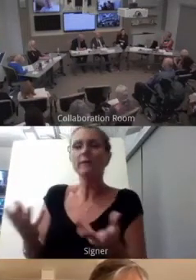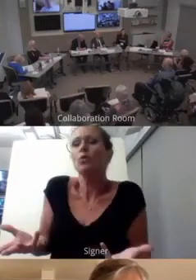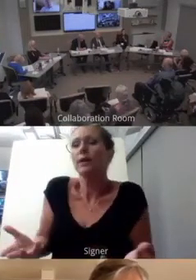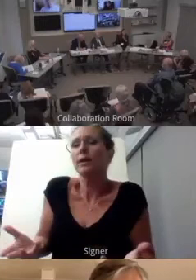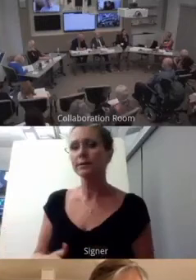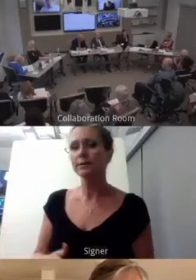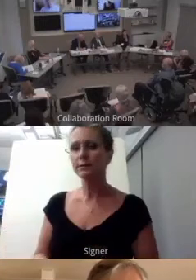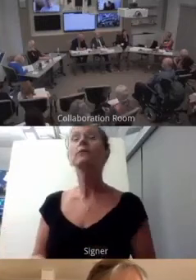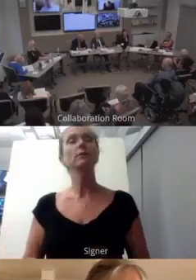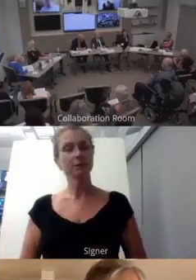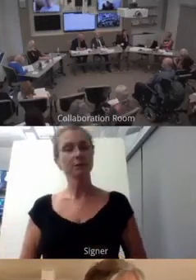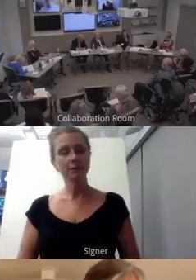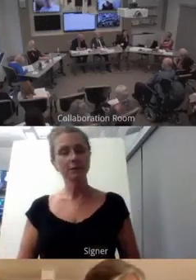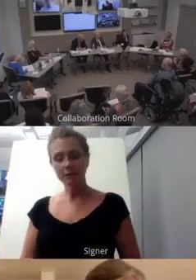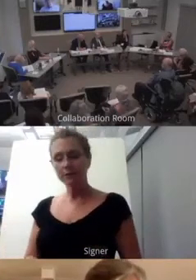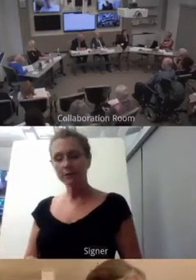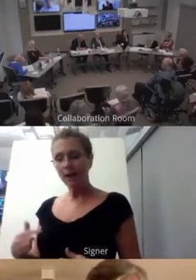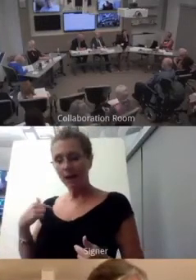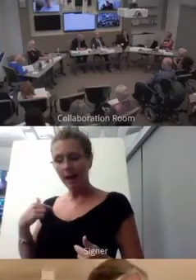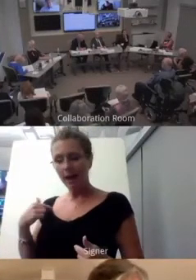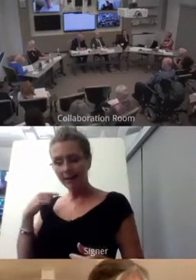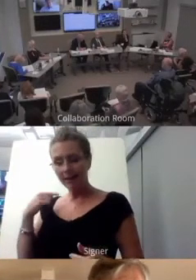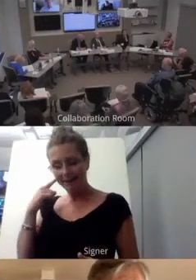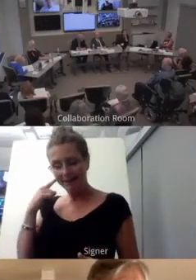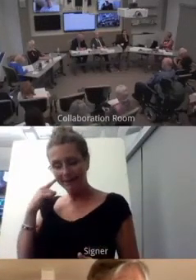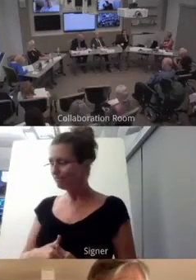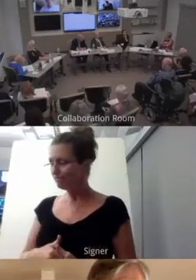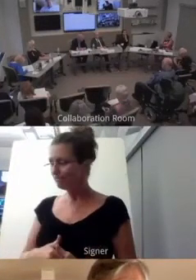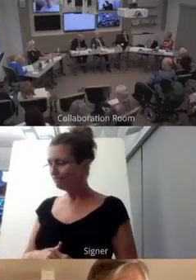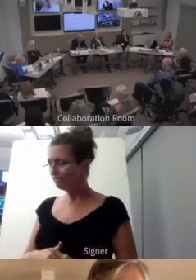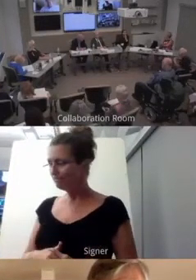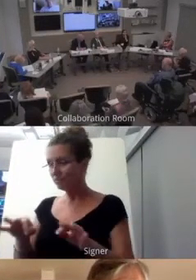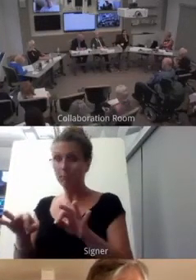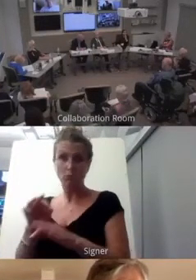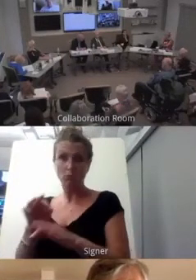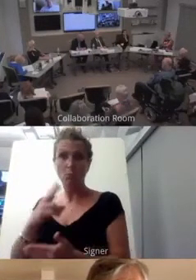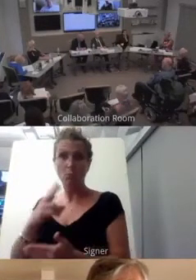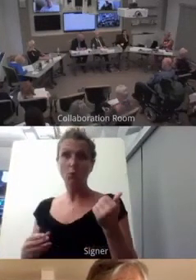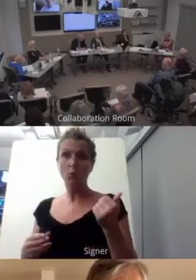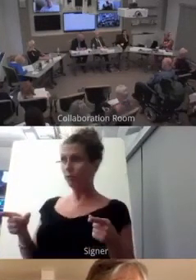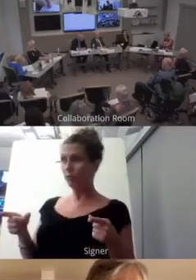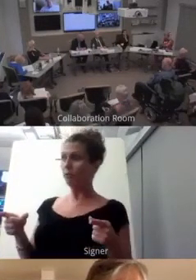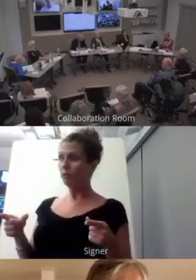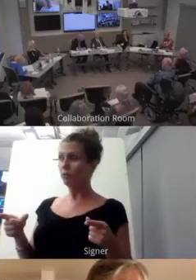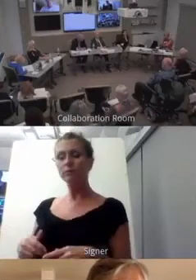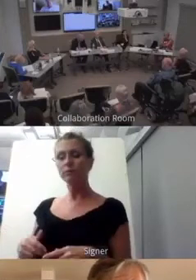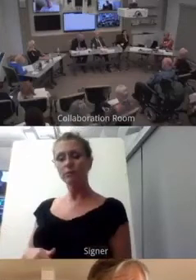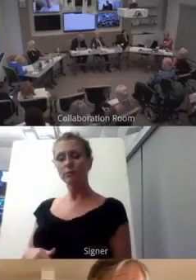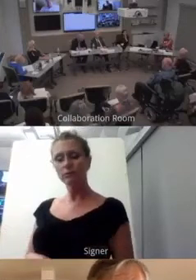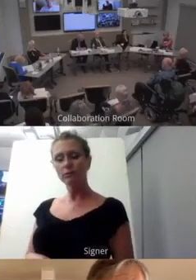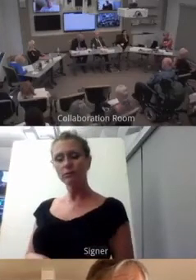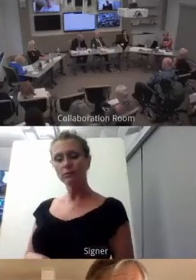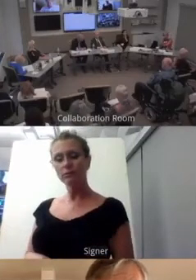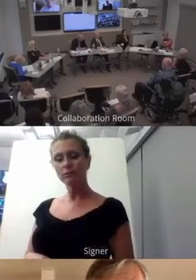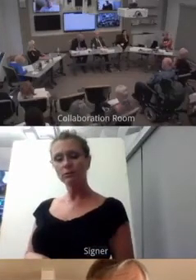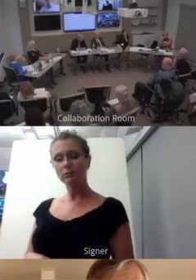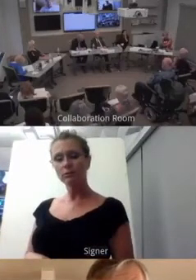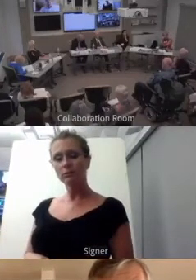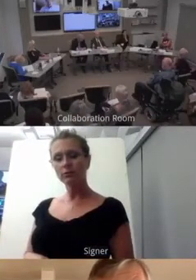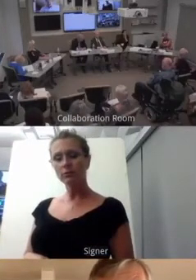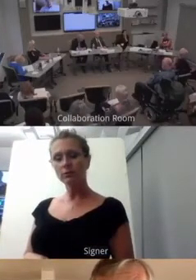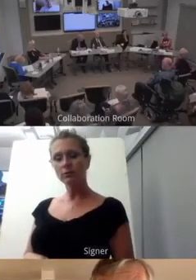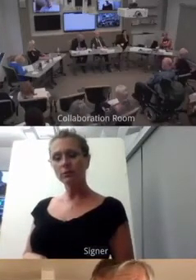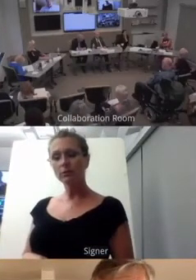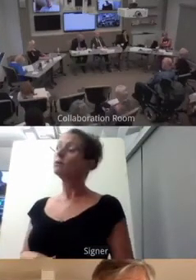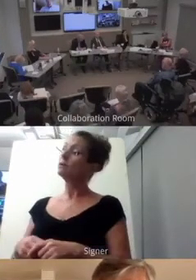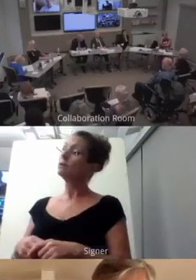it's important to have both of those features. I think in a law that people with disabilities have to have the ability to enforce the law